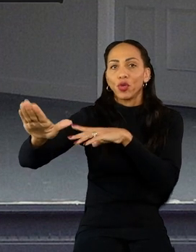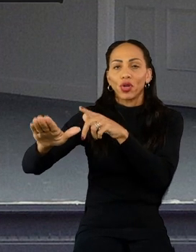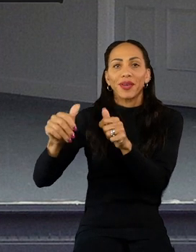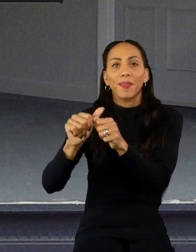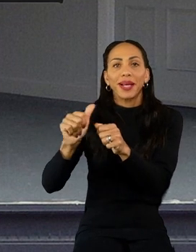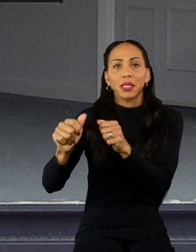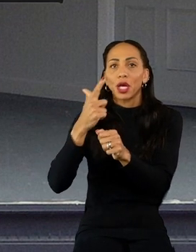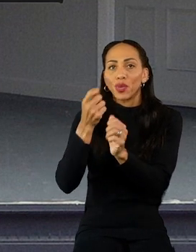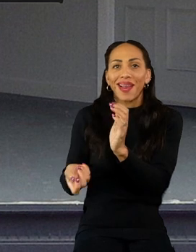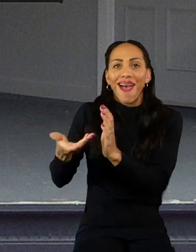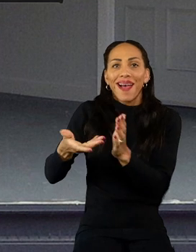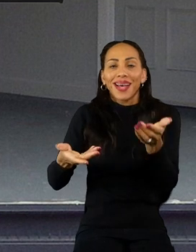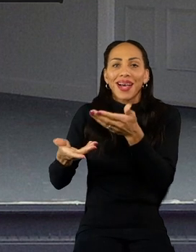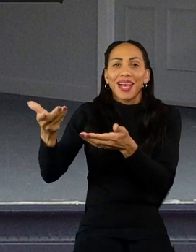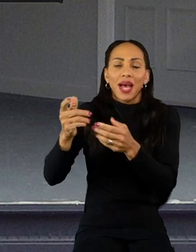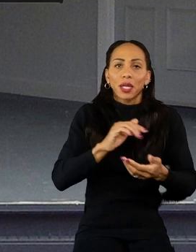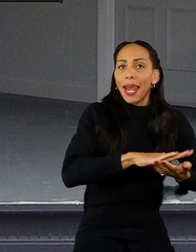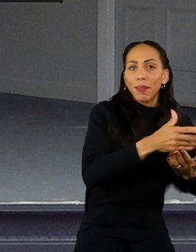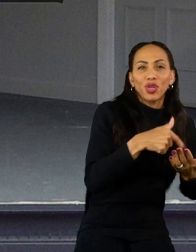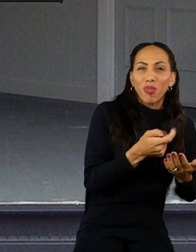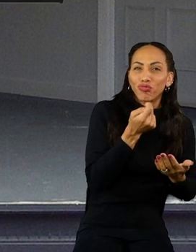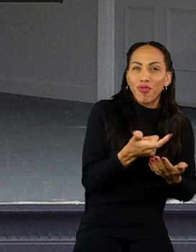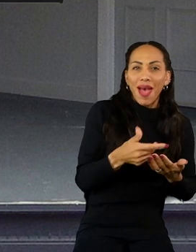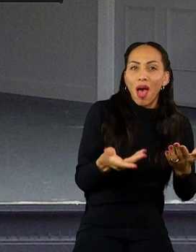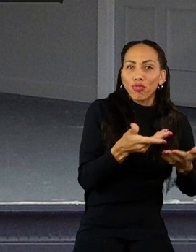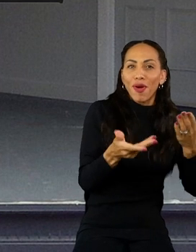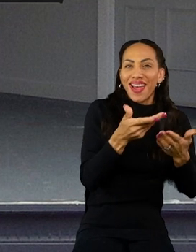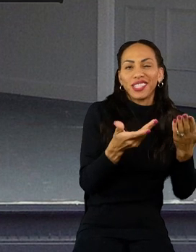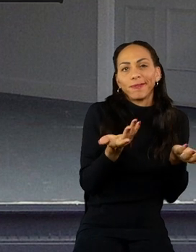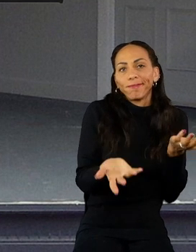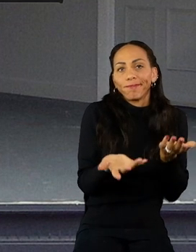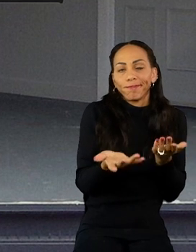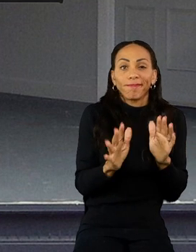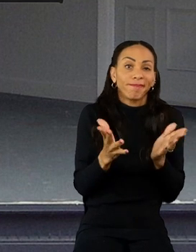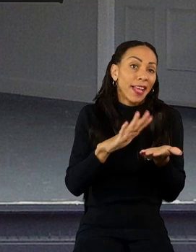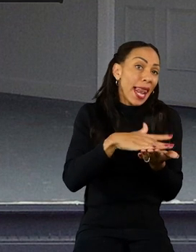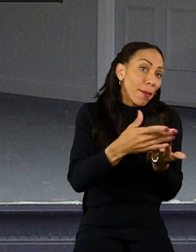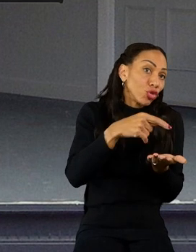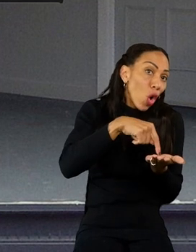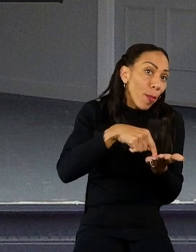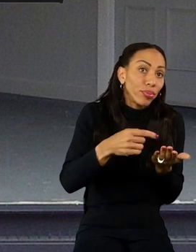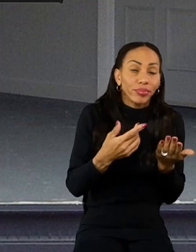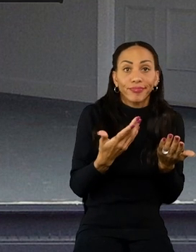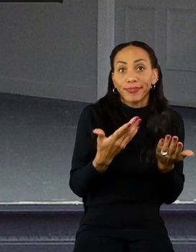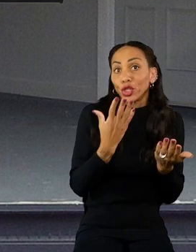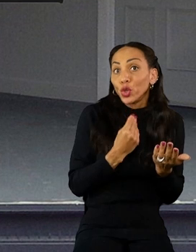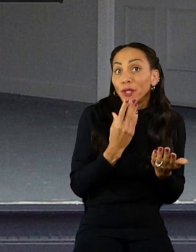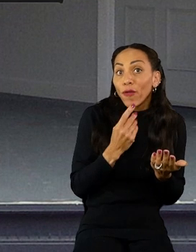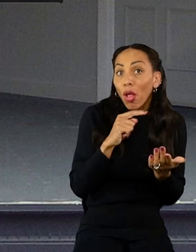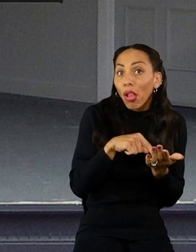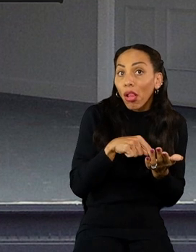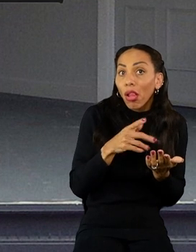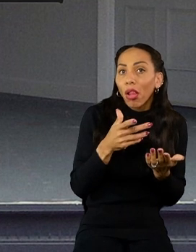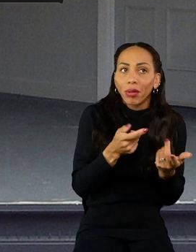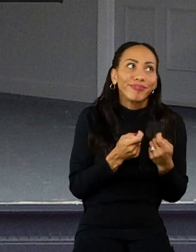card, it's much more easy to do that in the future. So it's kind of got much more expansion and future upgrading opportunities. But it depends. I mean,